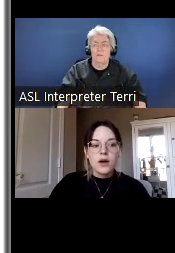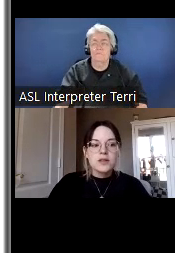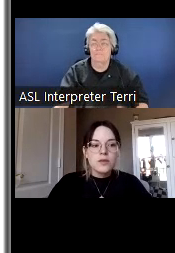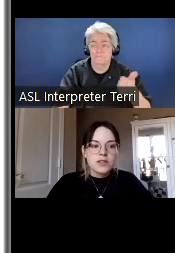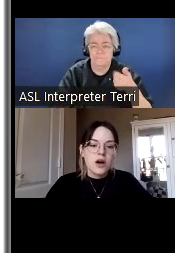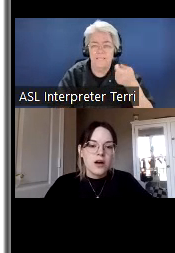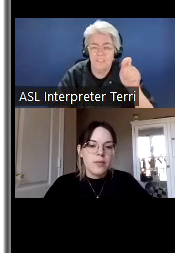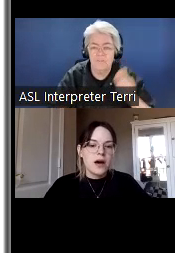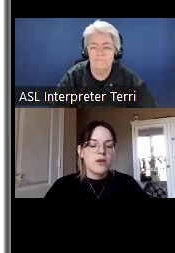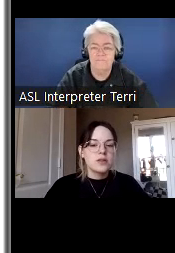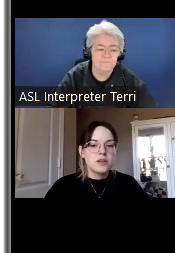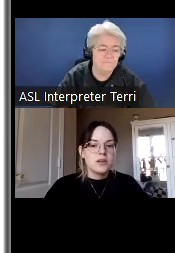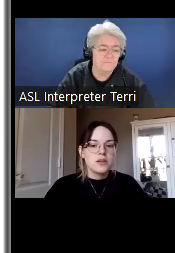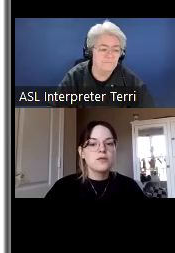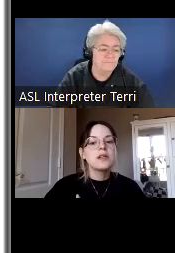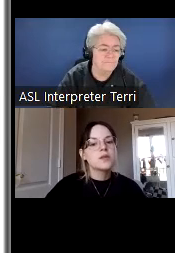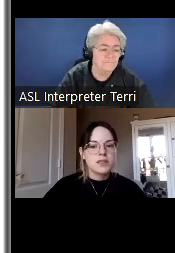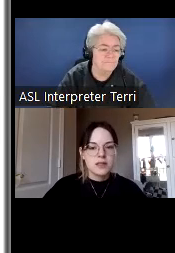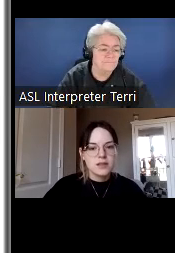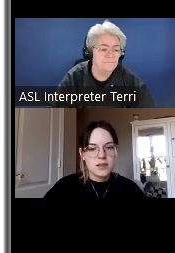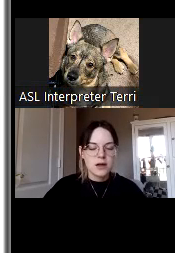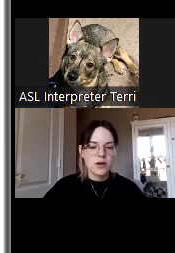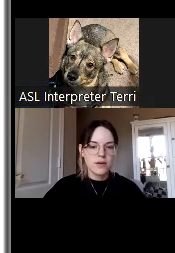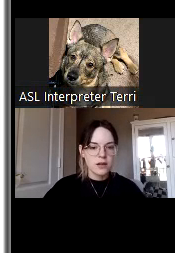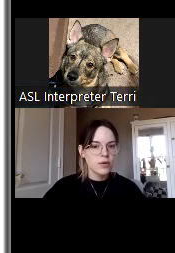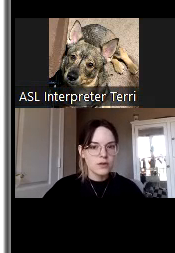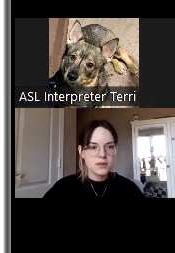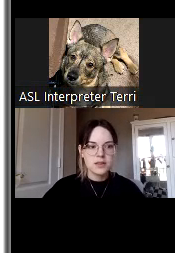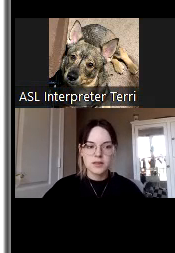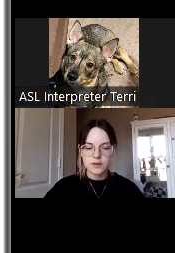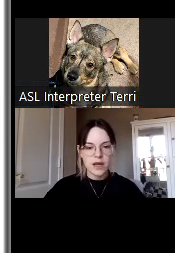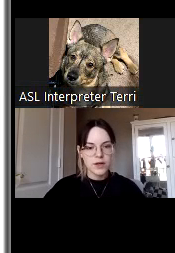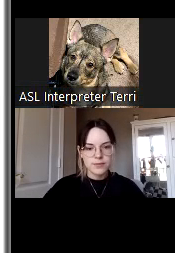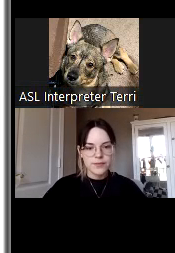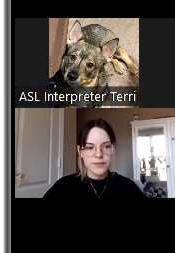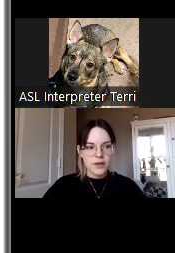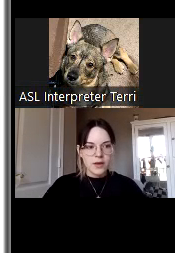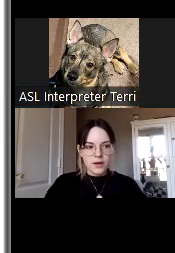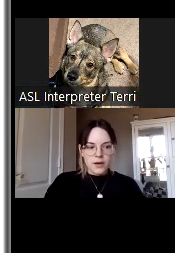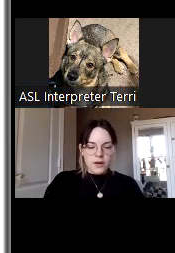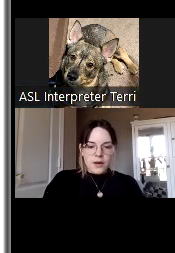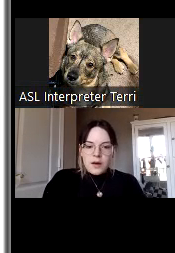So you also want to talk about the resources that are available to the survivor.